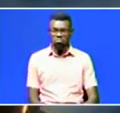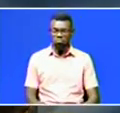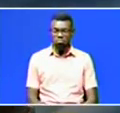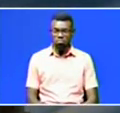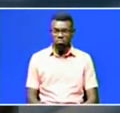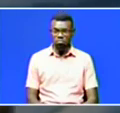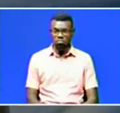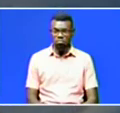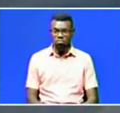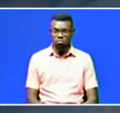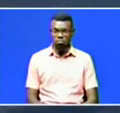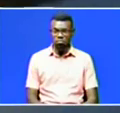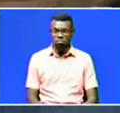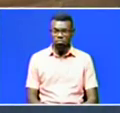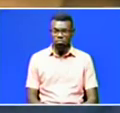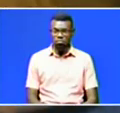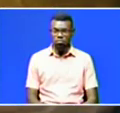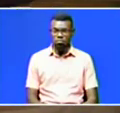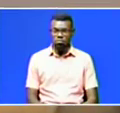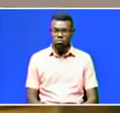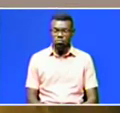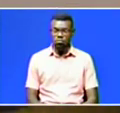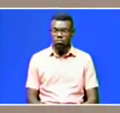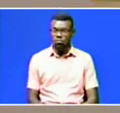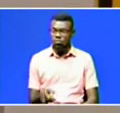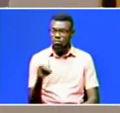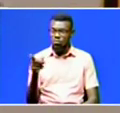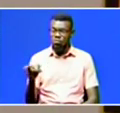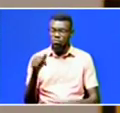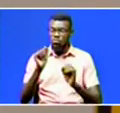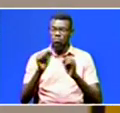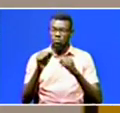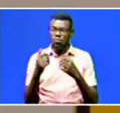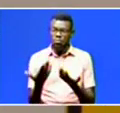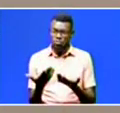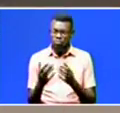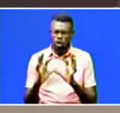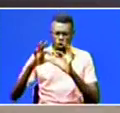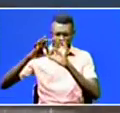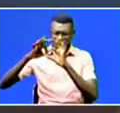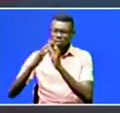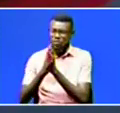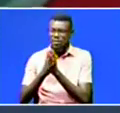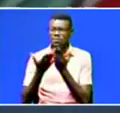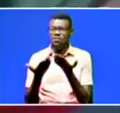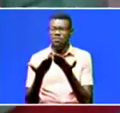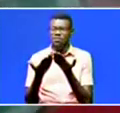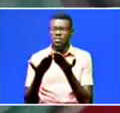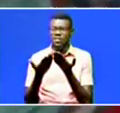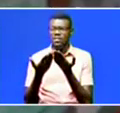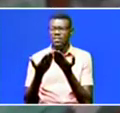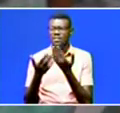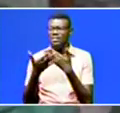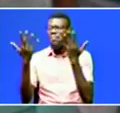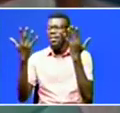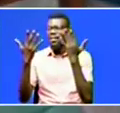It is so precise that it can burn the tissue, it can coagulate the tissue, it can remove the tissue. There